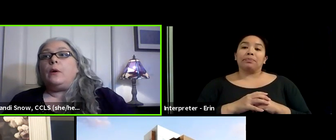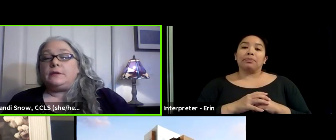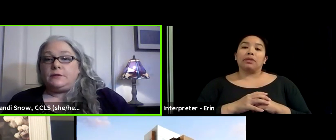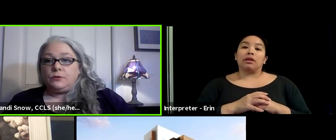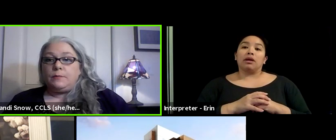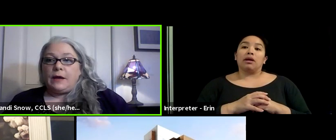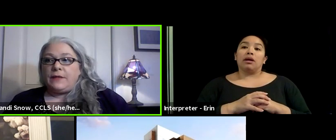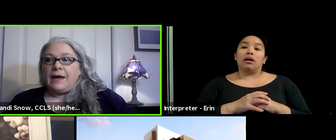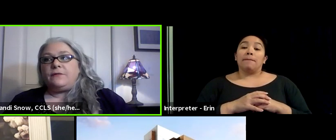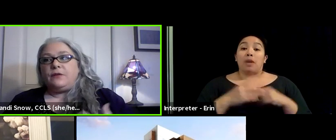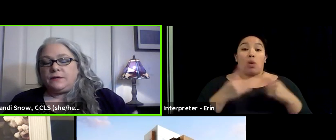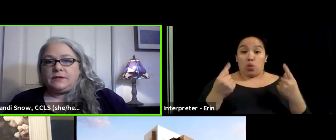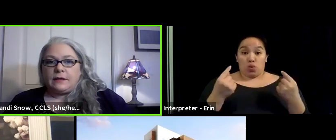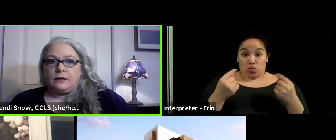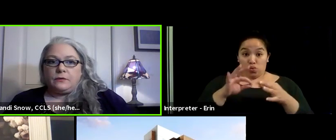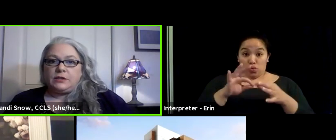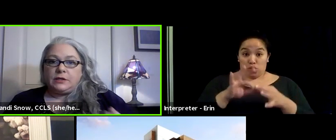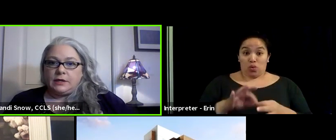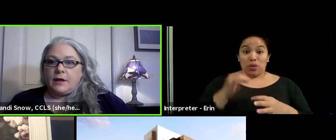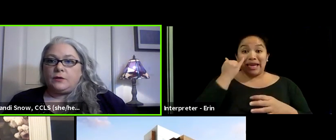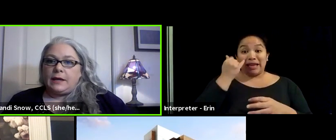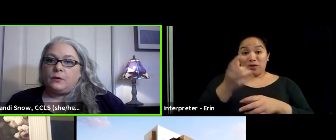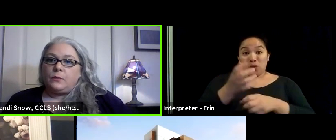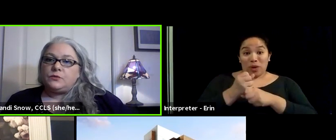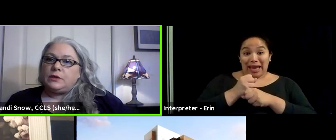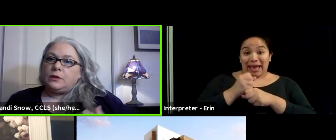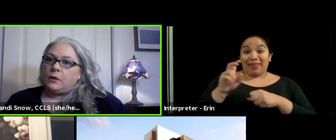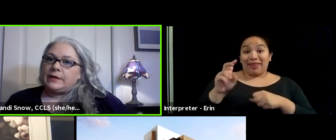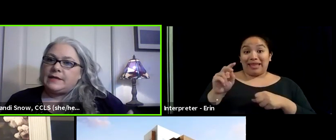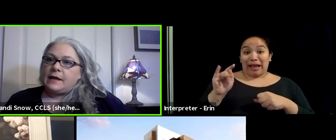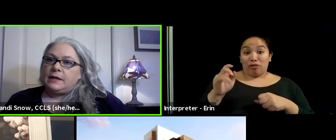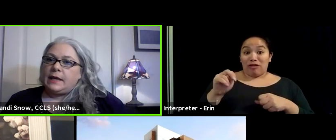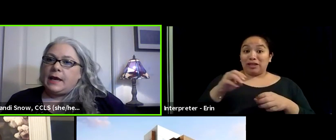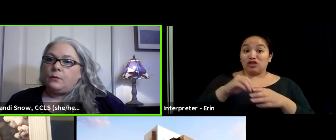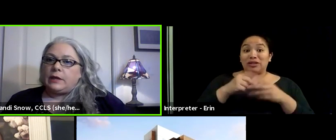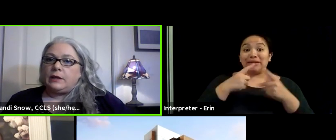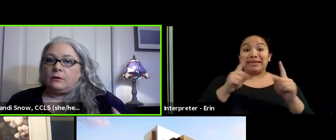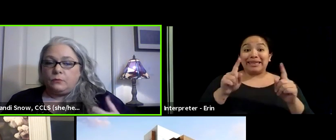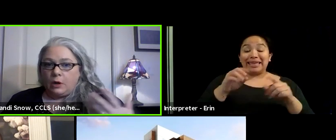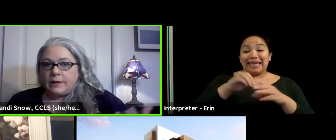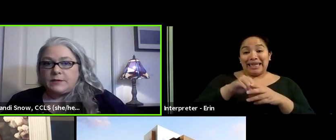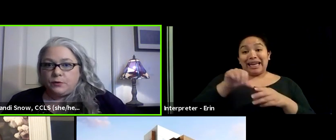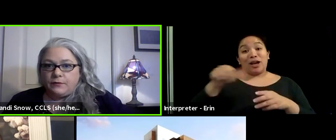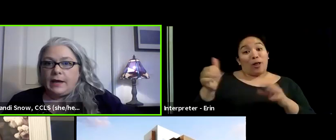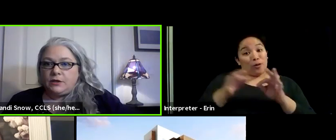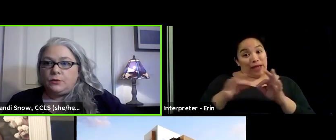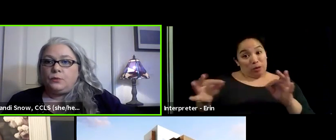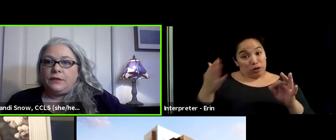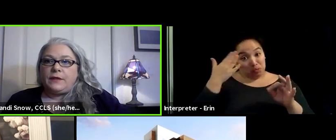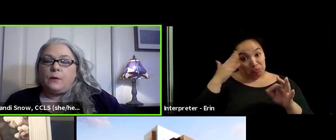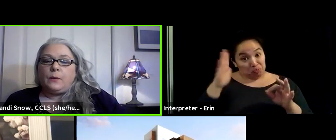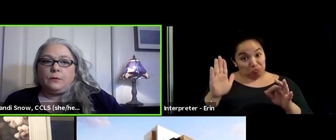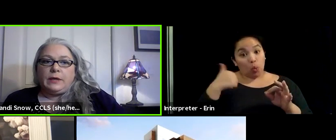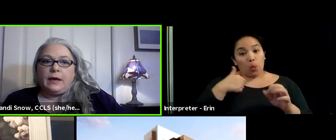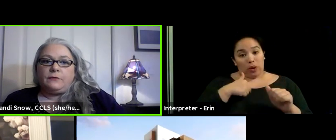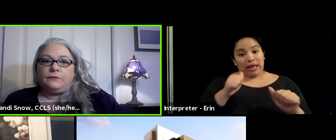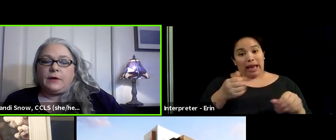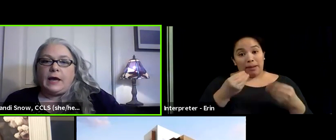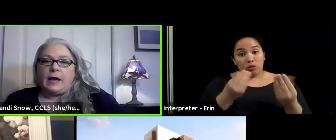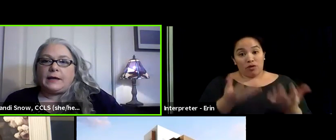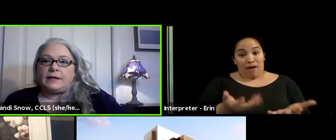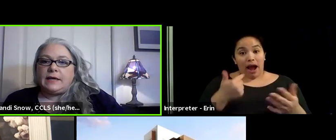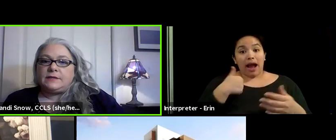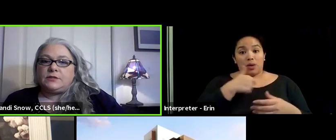What we're going to do about that, if you get the declaration in another language, we don't know exactly yet. We can always provide you with that. We